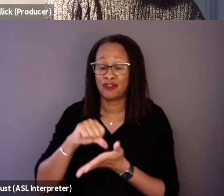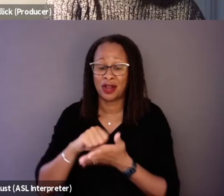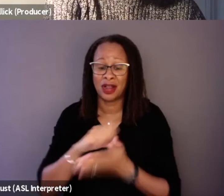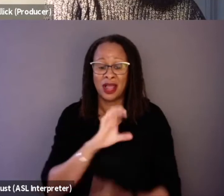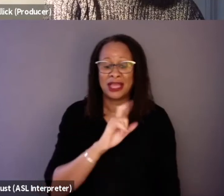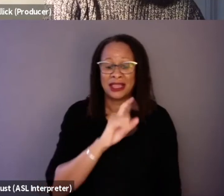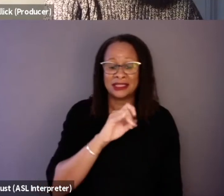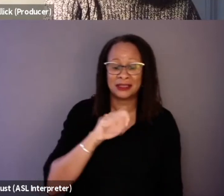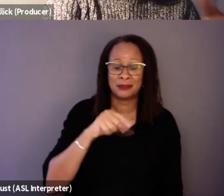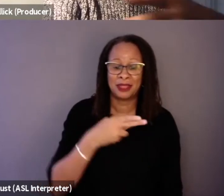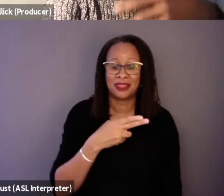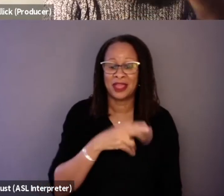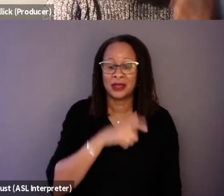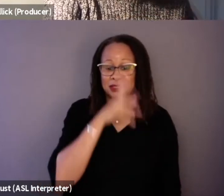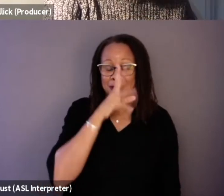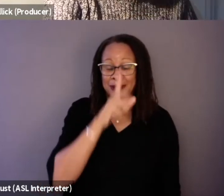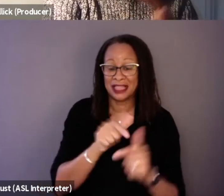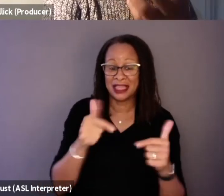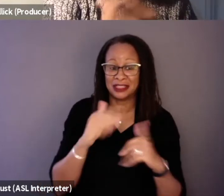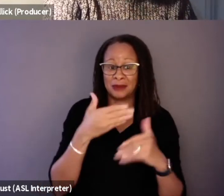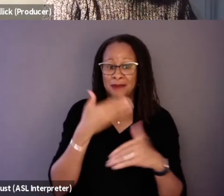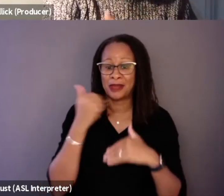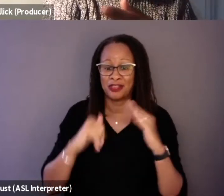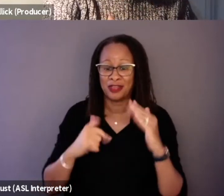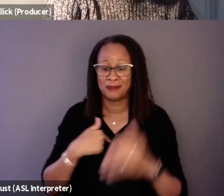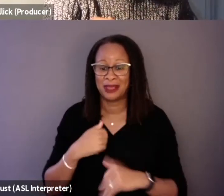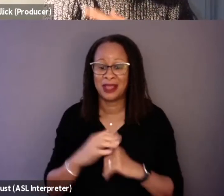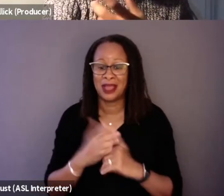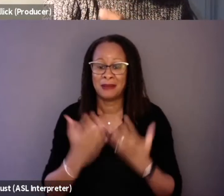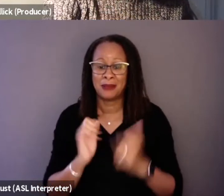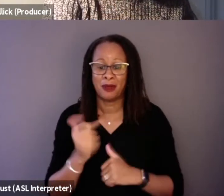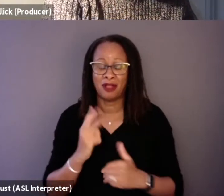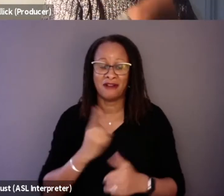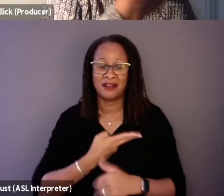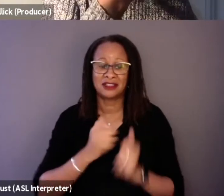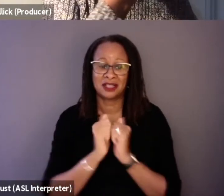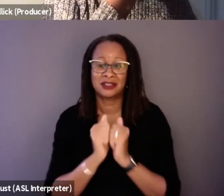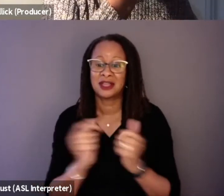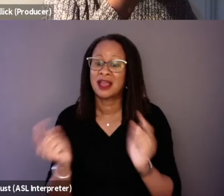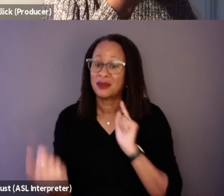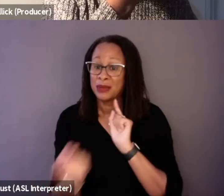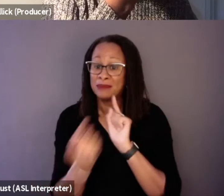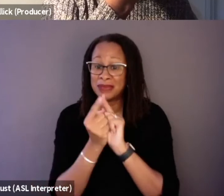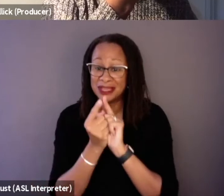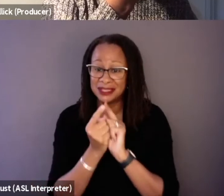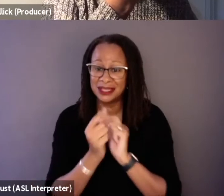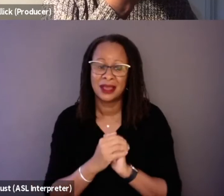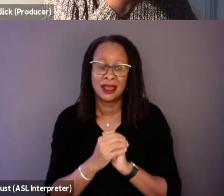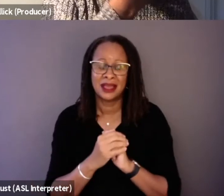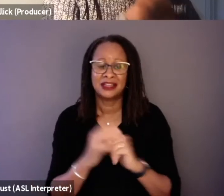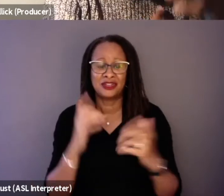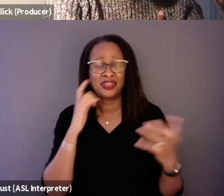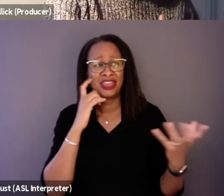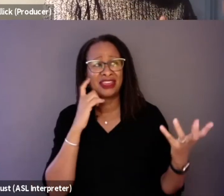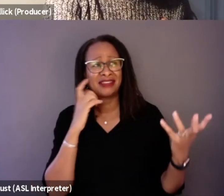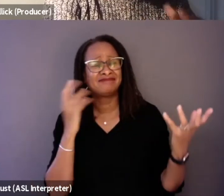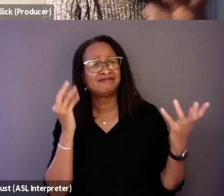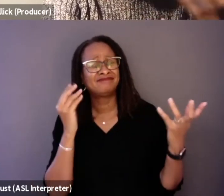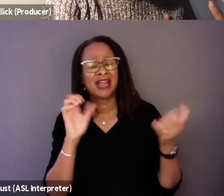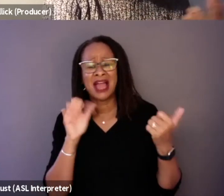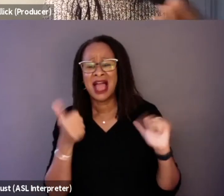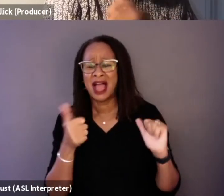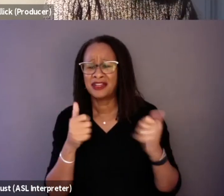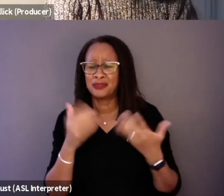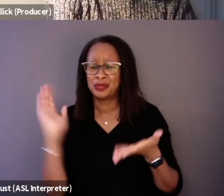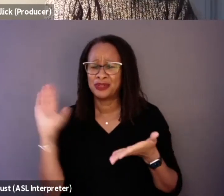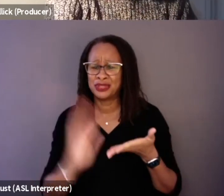know, speaks the language better than me, maybe all of us together, and me too, you're scratching yourself, you know, wondering how you've been